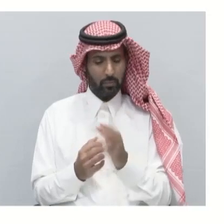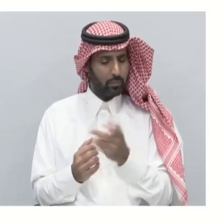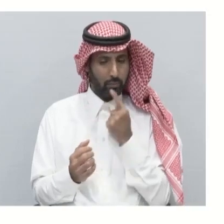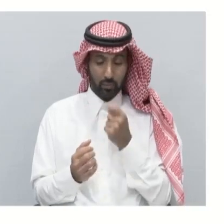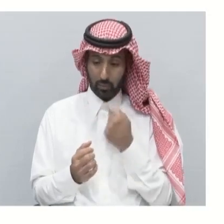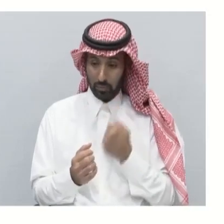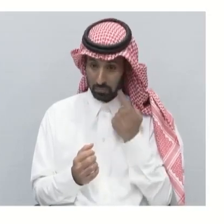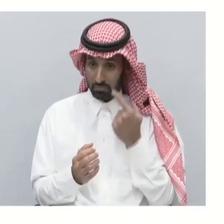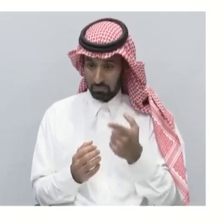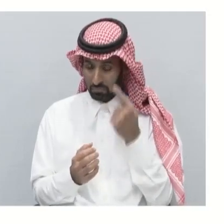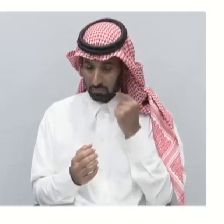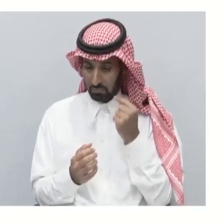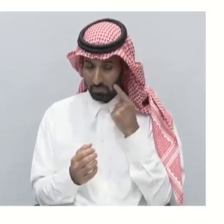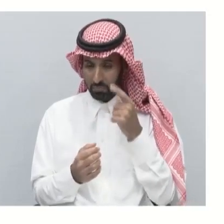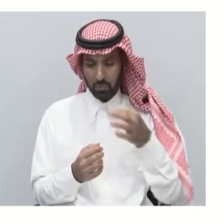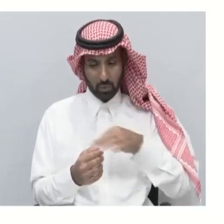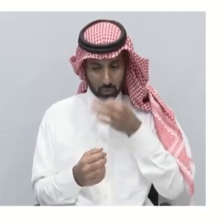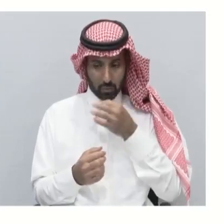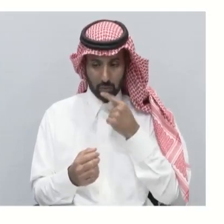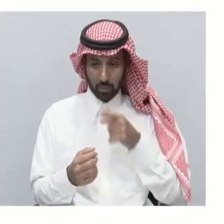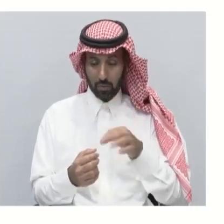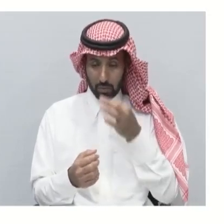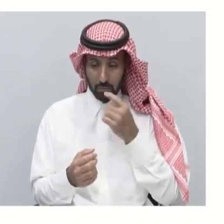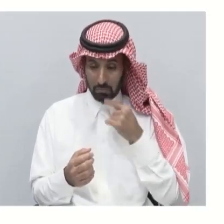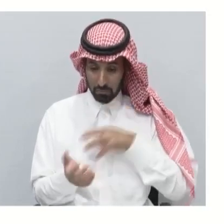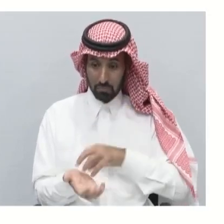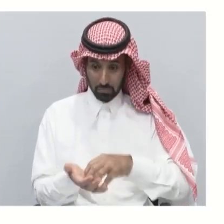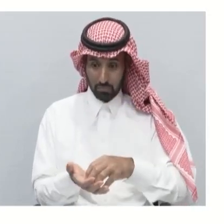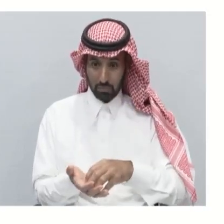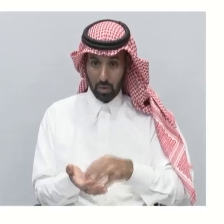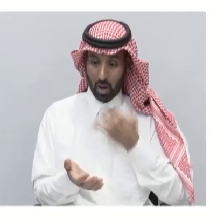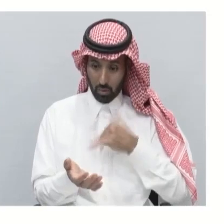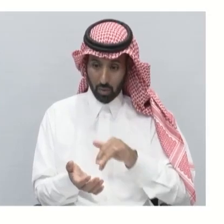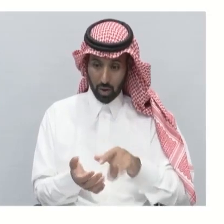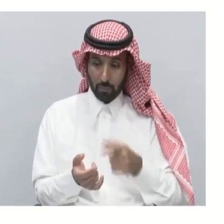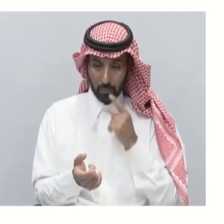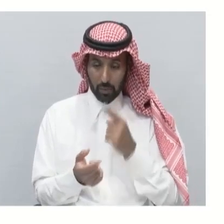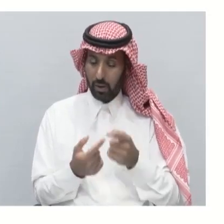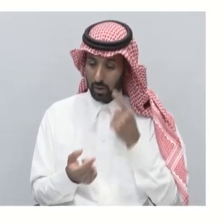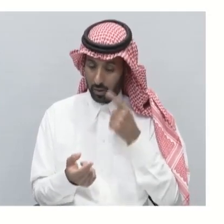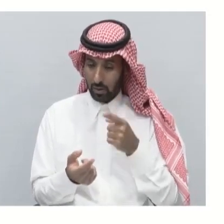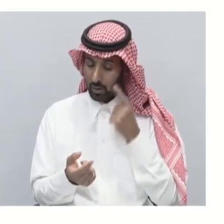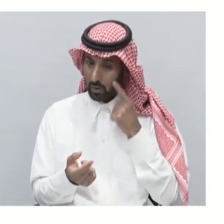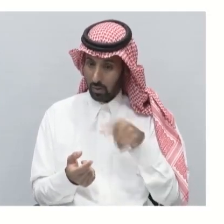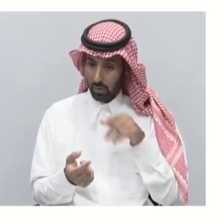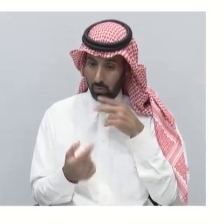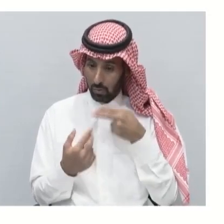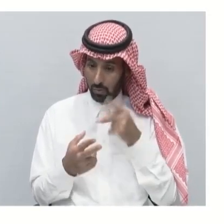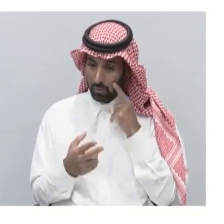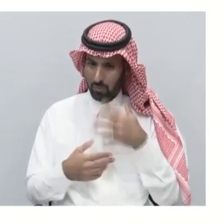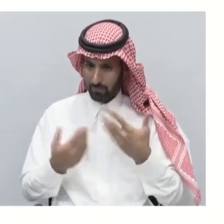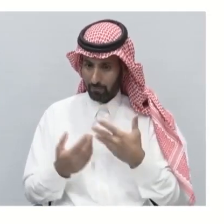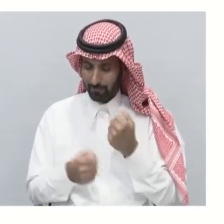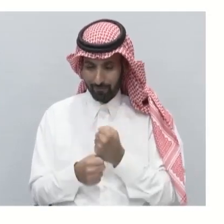I hope you will be in Paris when I come over. I also hope that you won't be too